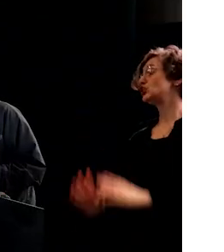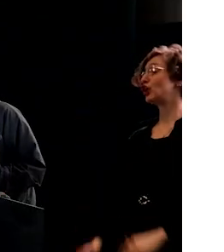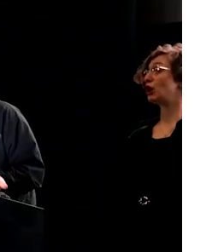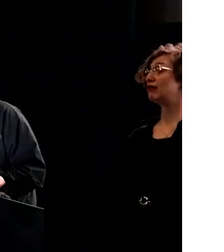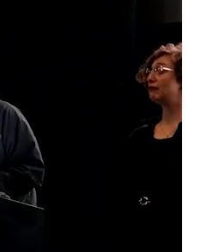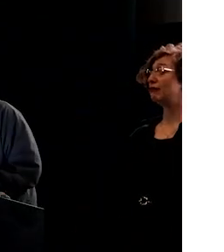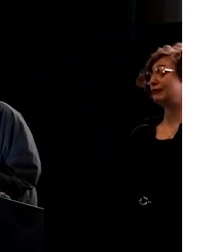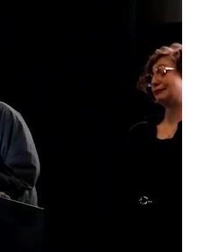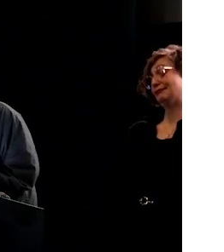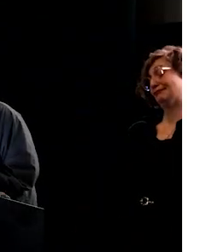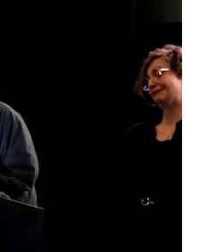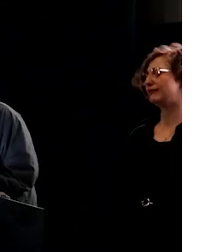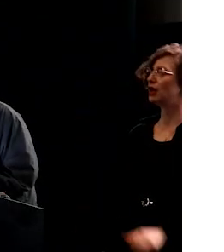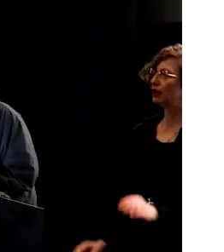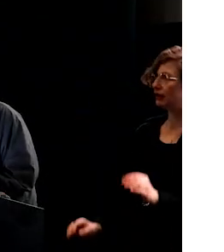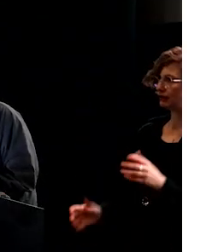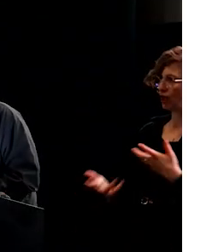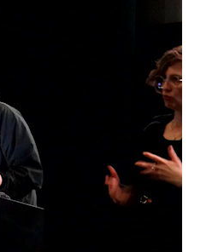but